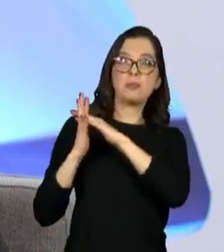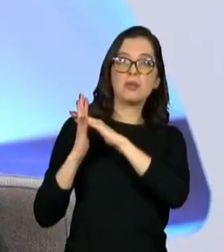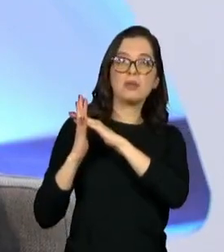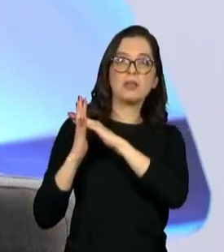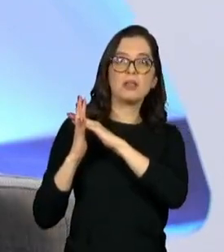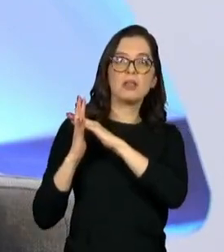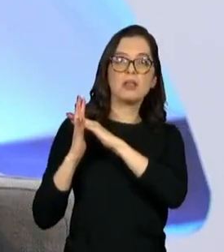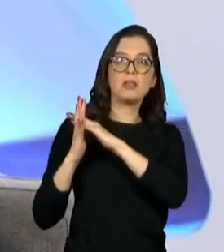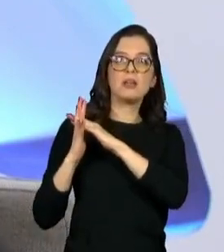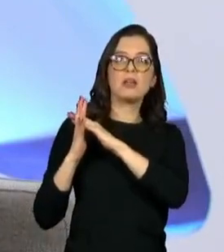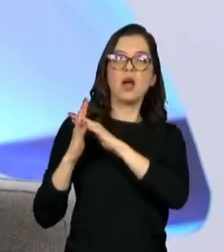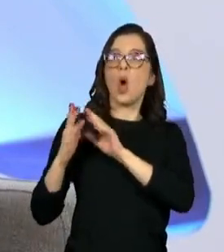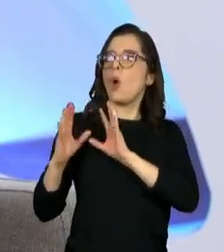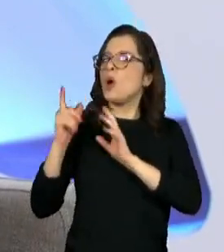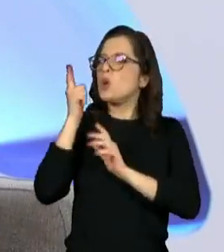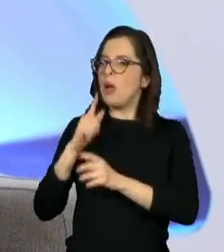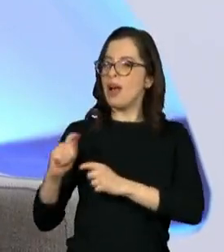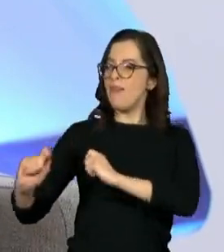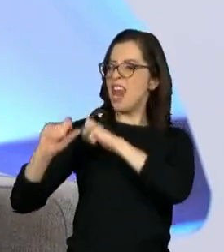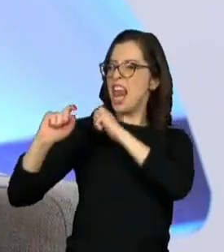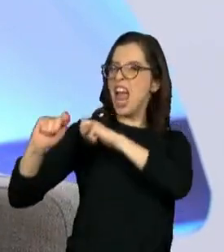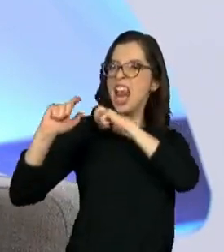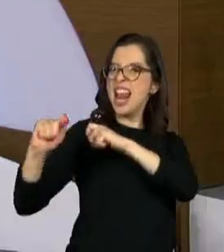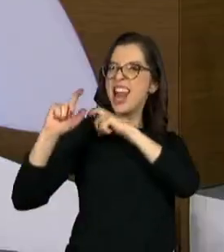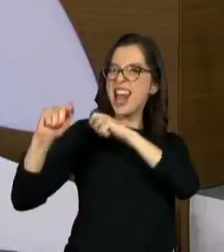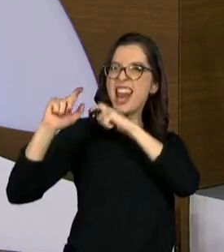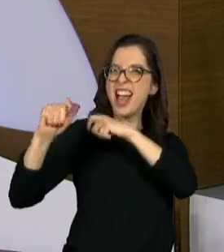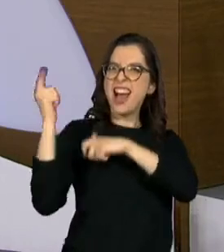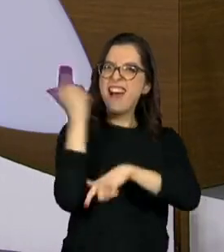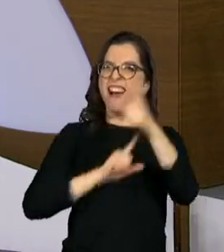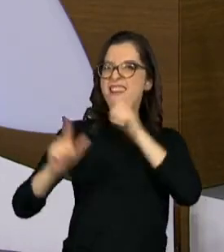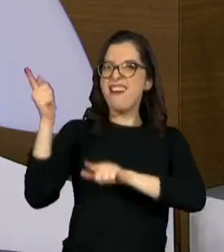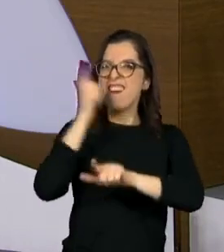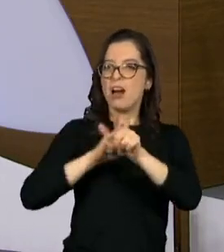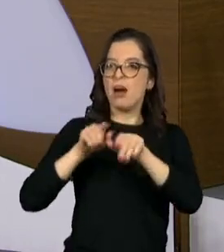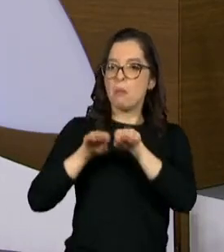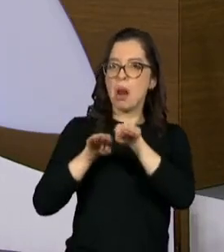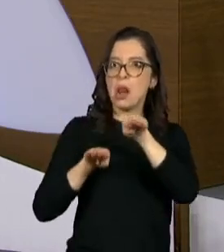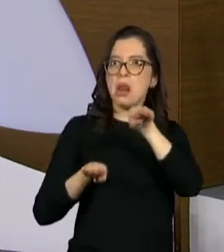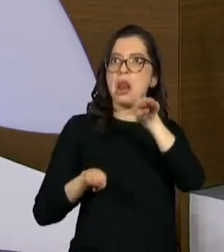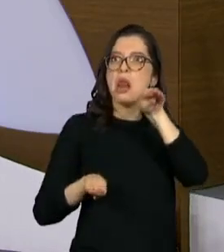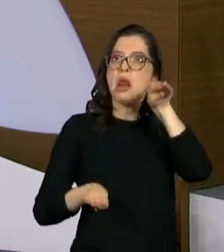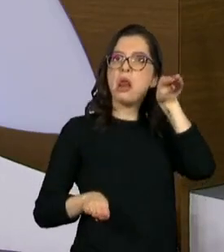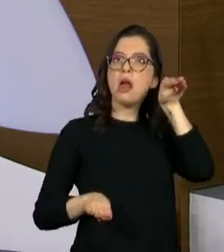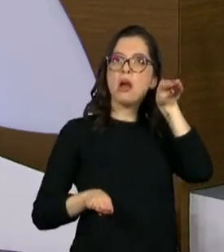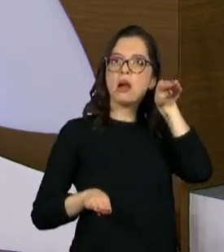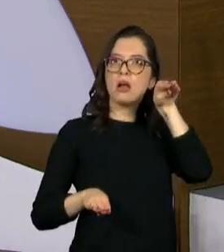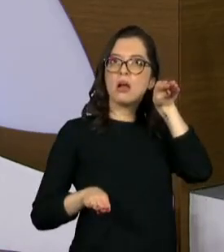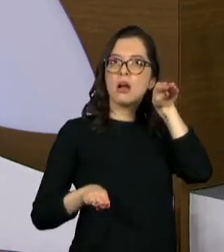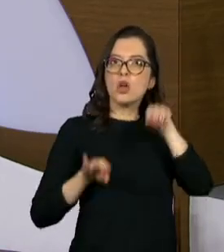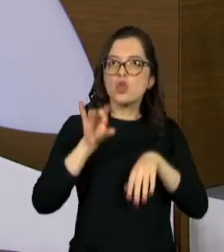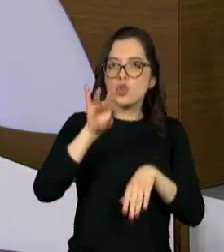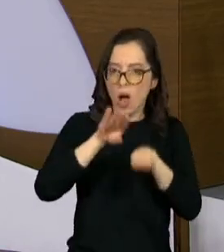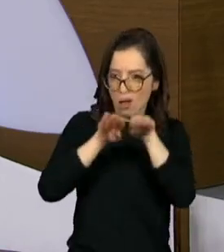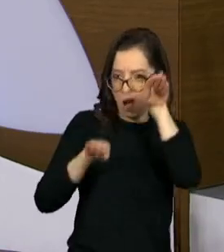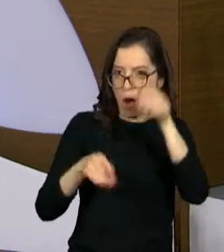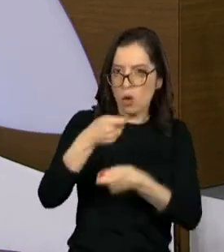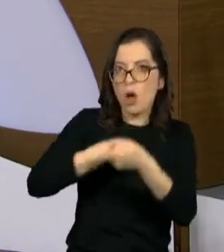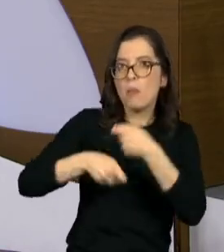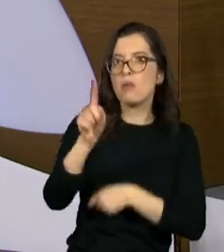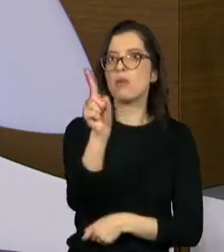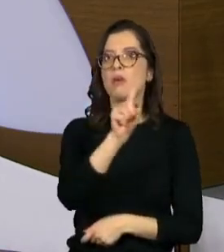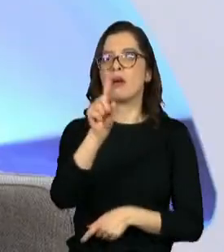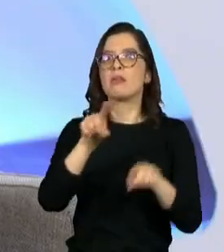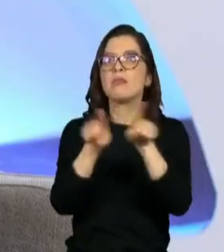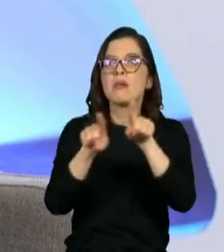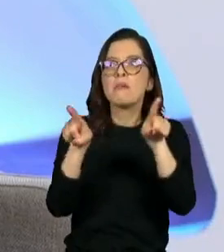or so, reaped almost all of the benefits. Inequalities widened, but not only economic